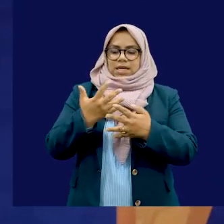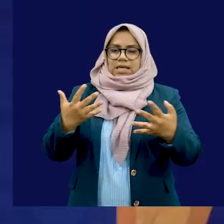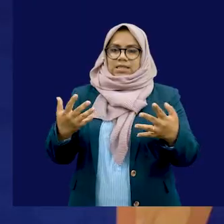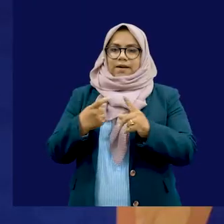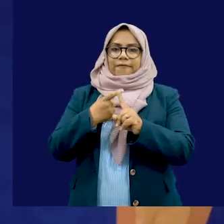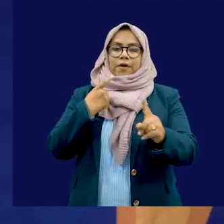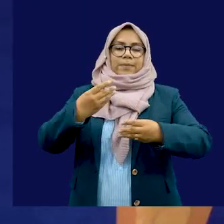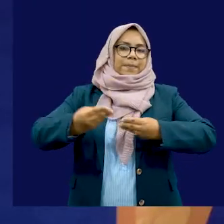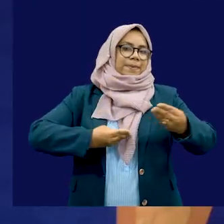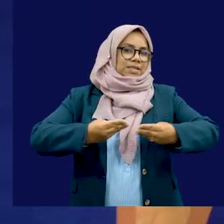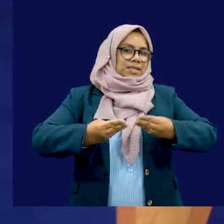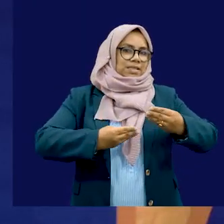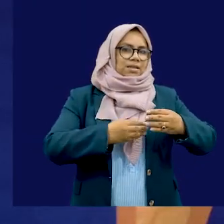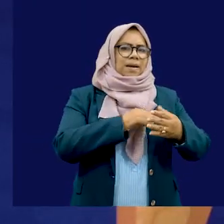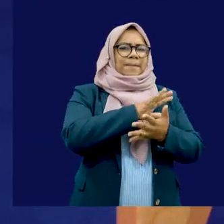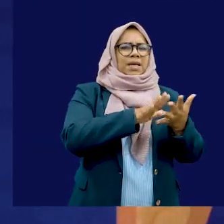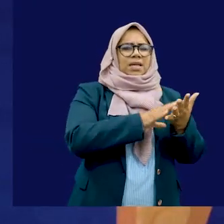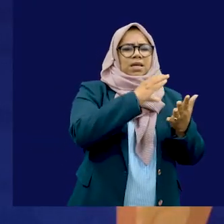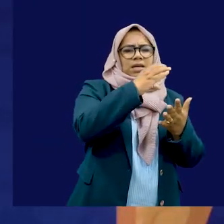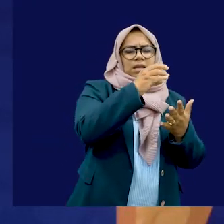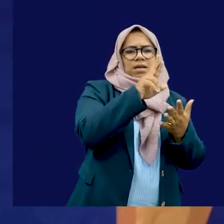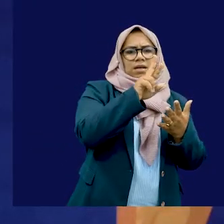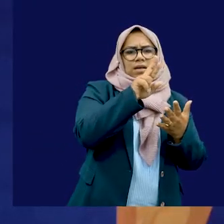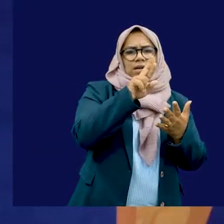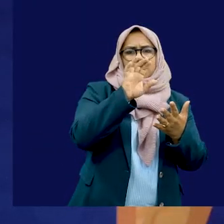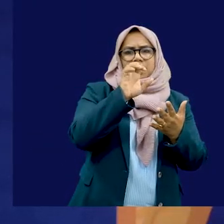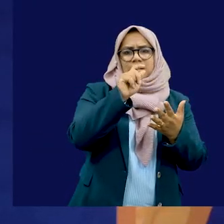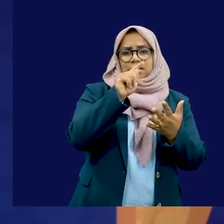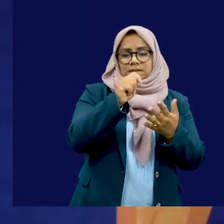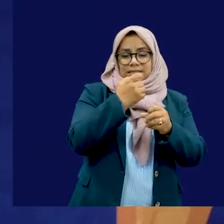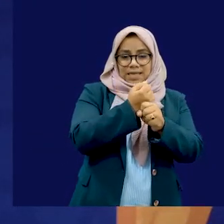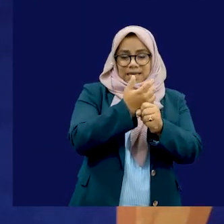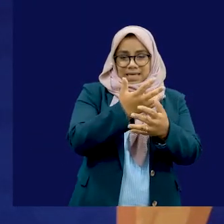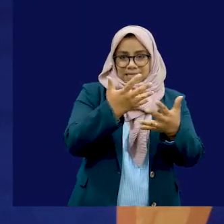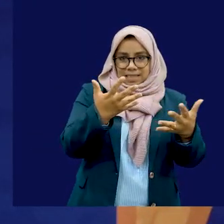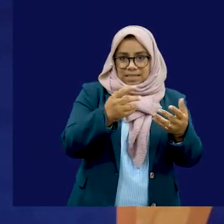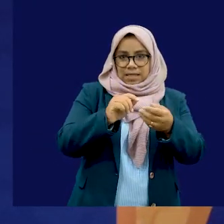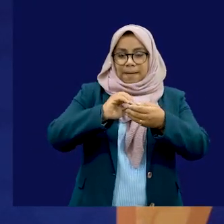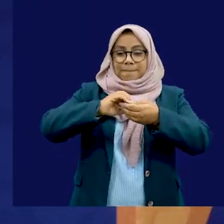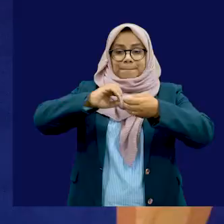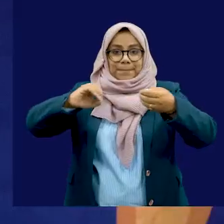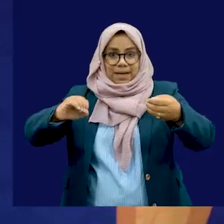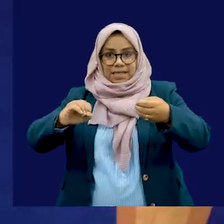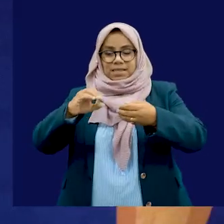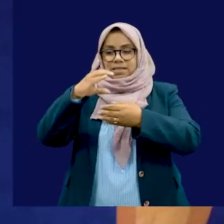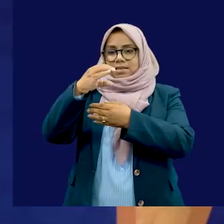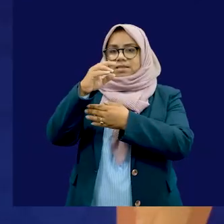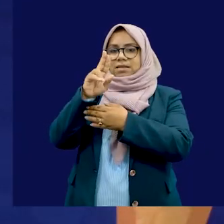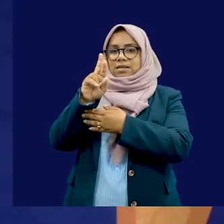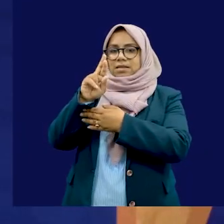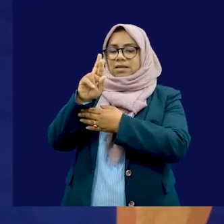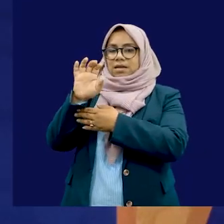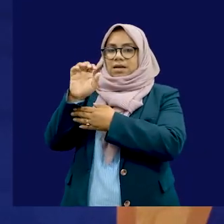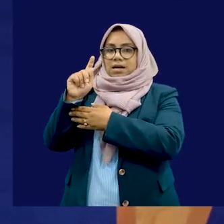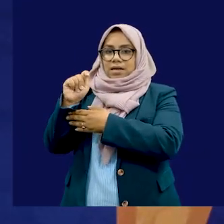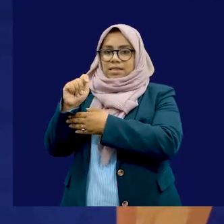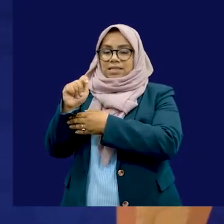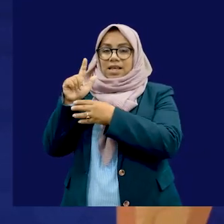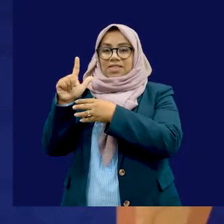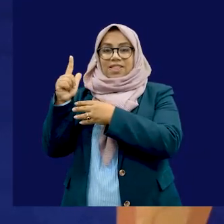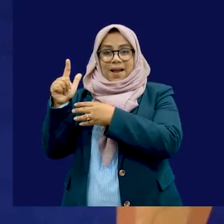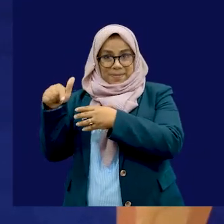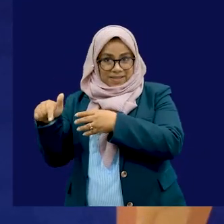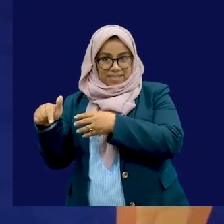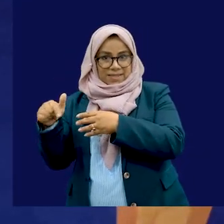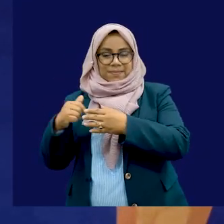is current assets minus current liabilities. When we say current assets, it includes cash in hand,